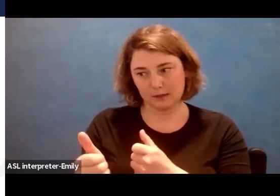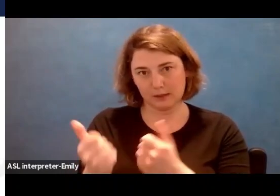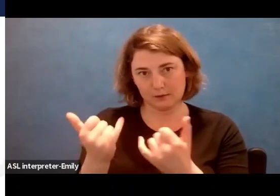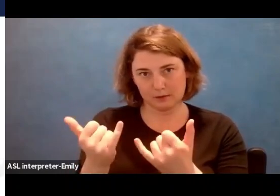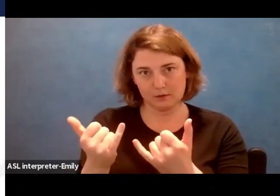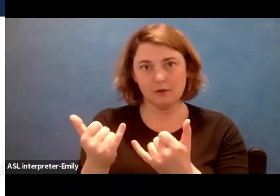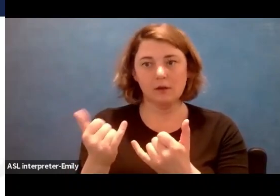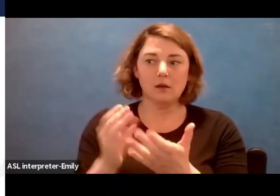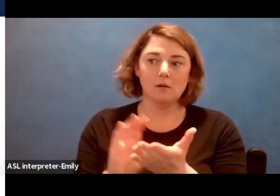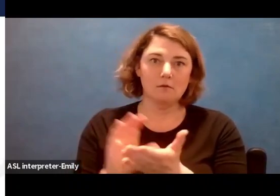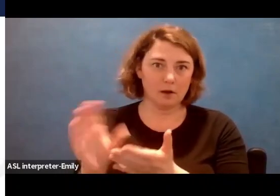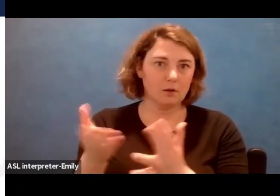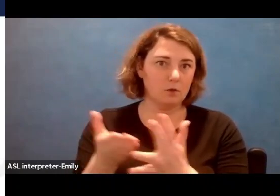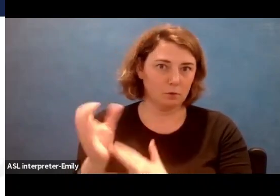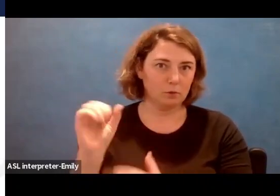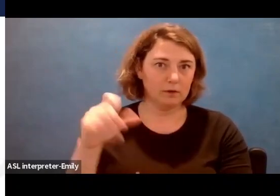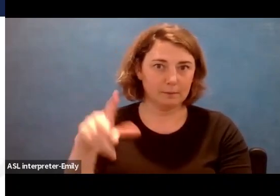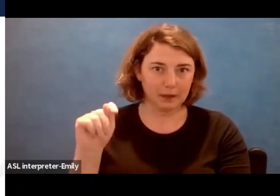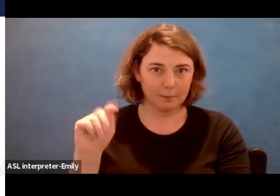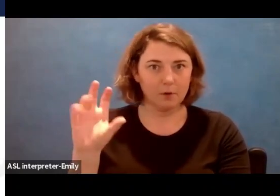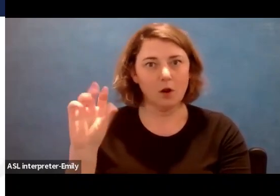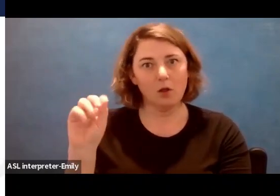being funded through September 30th.